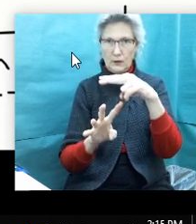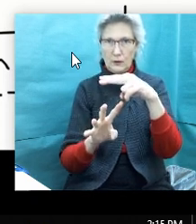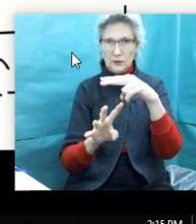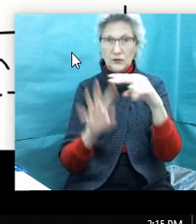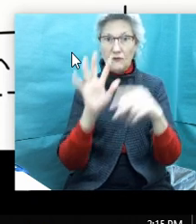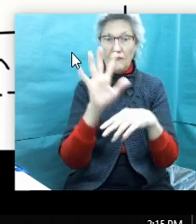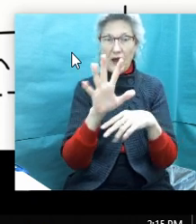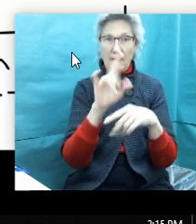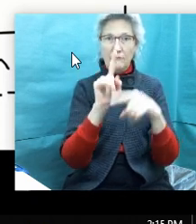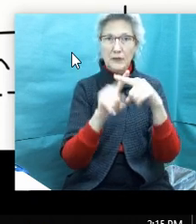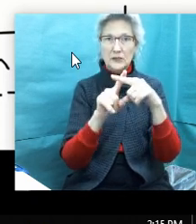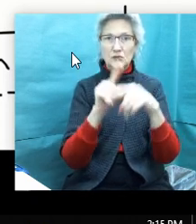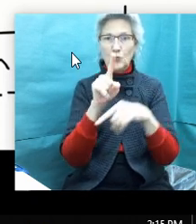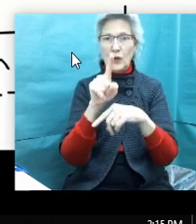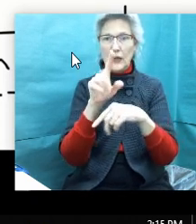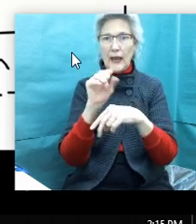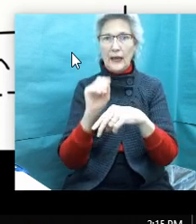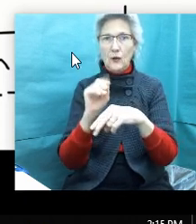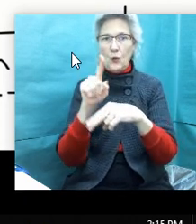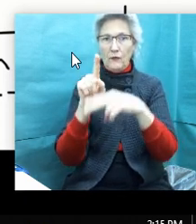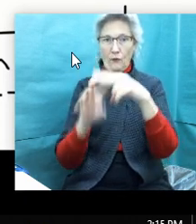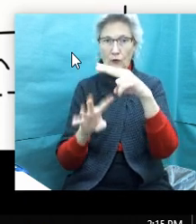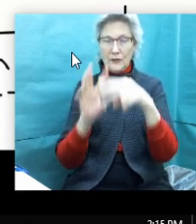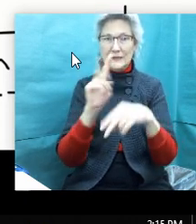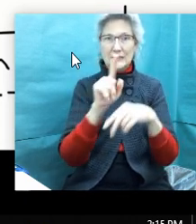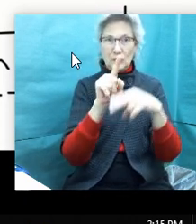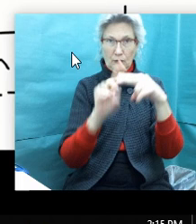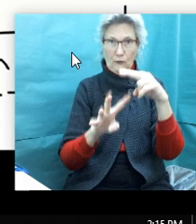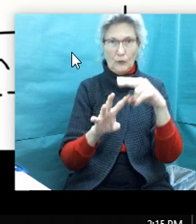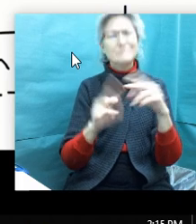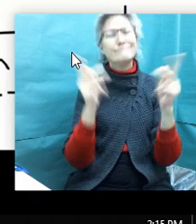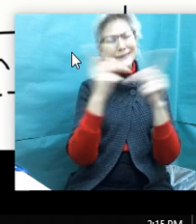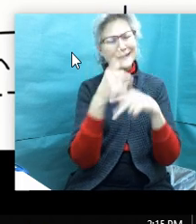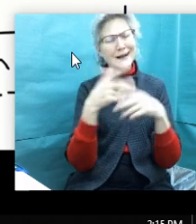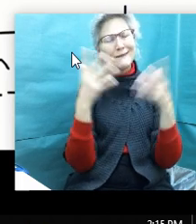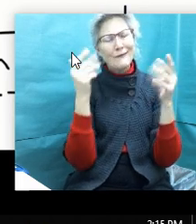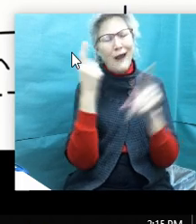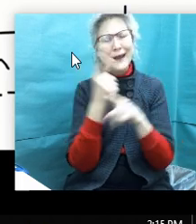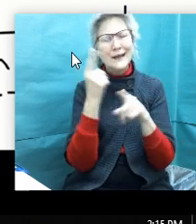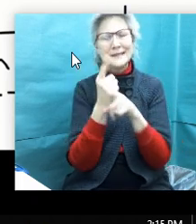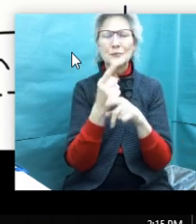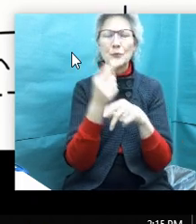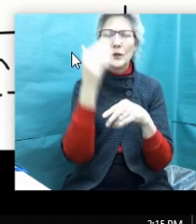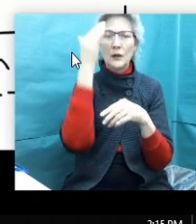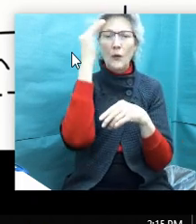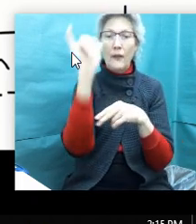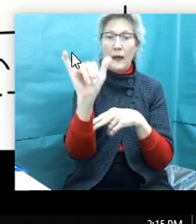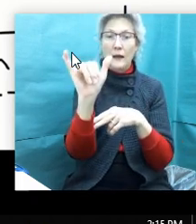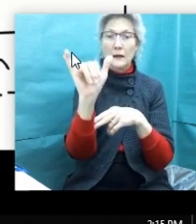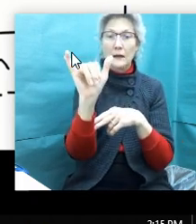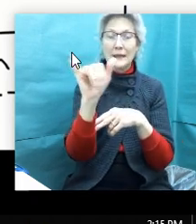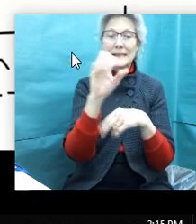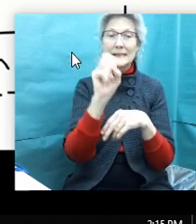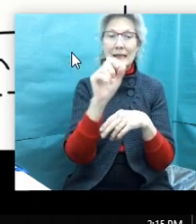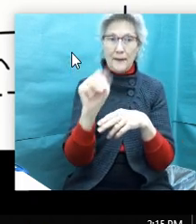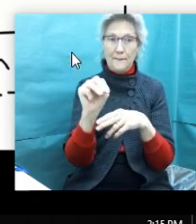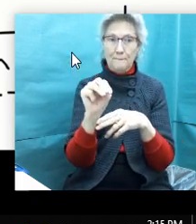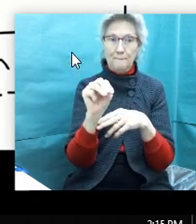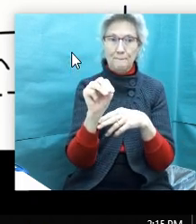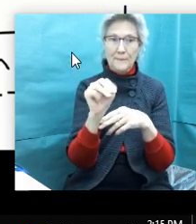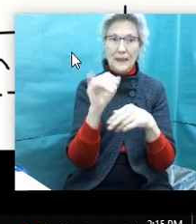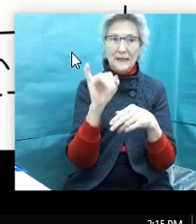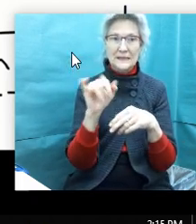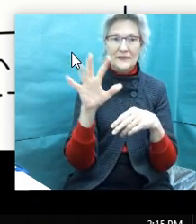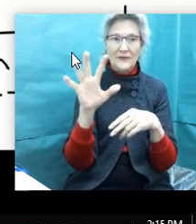So 5 plus 1 1/4 is 6 1/4. So we figured that one out. So we know that Sam